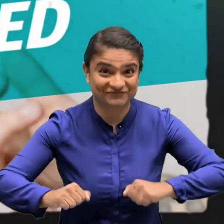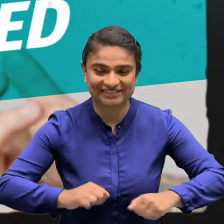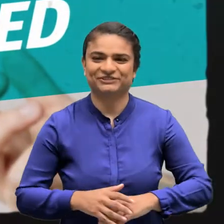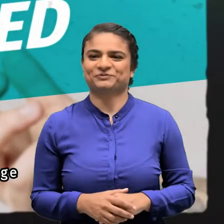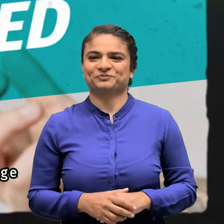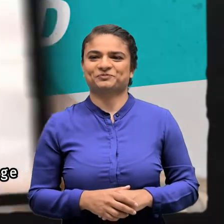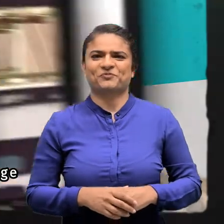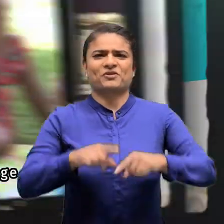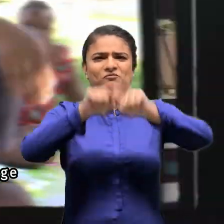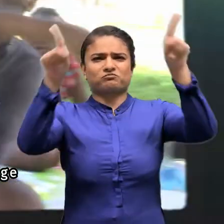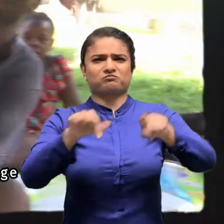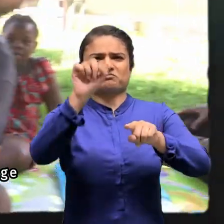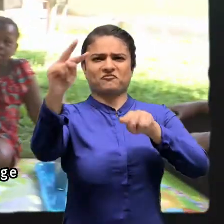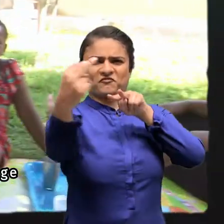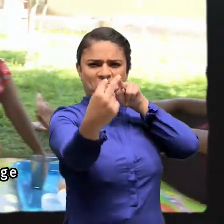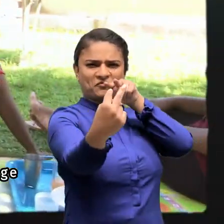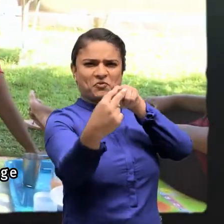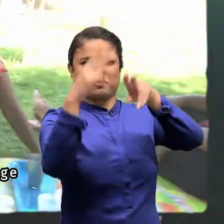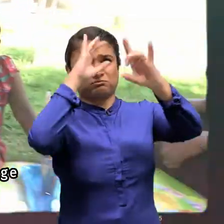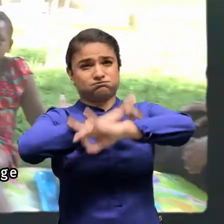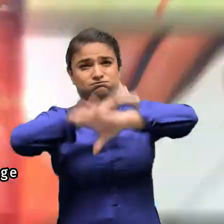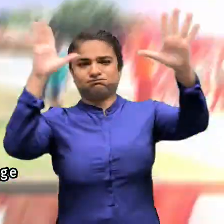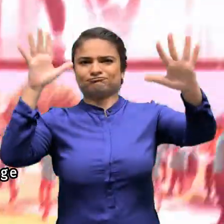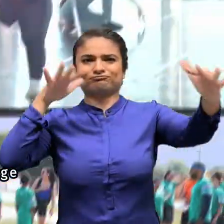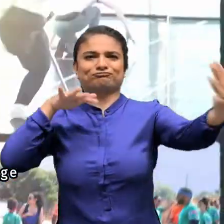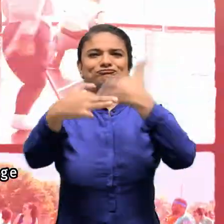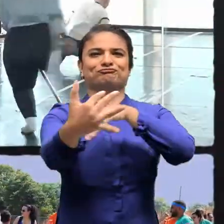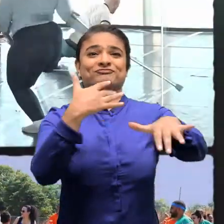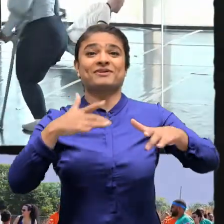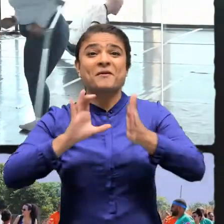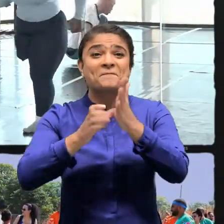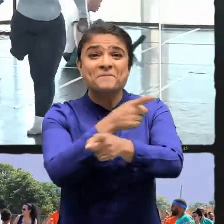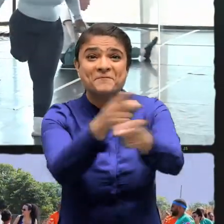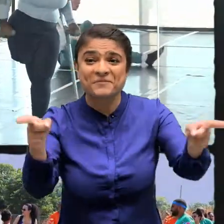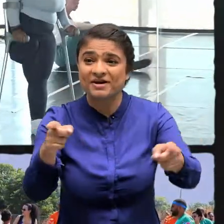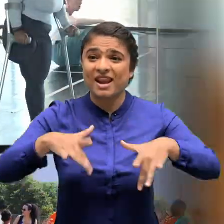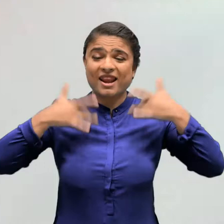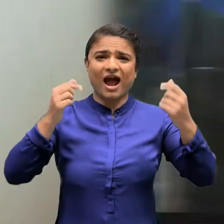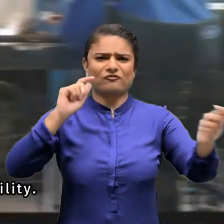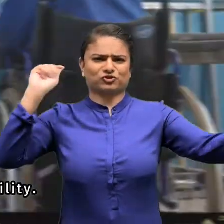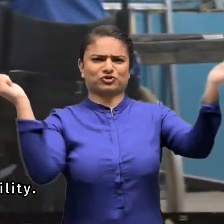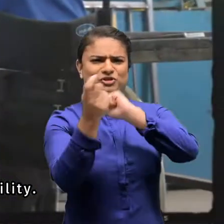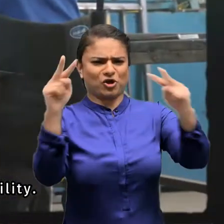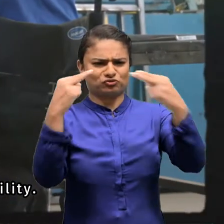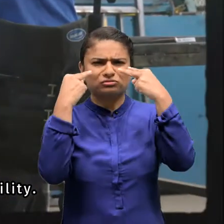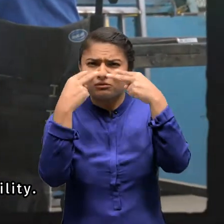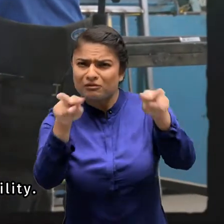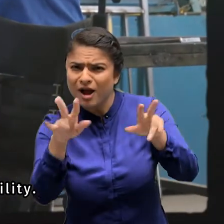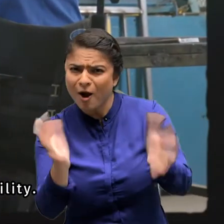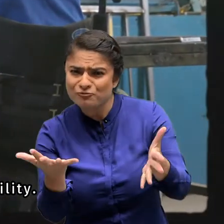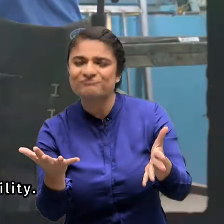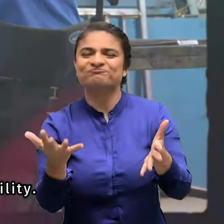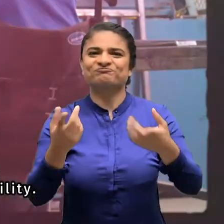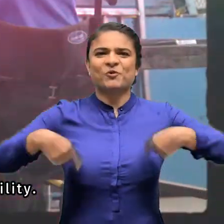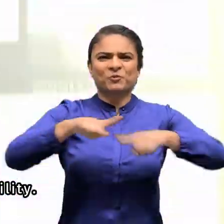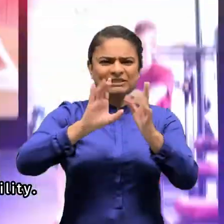Activated. Your window into how we can change the way in which we aspire for persons with disabilities. How we change our